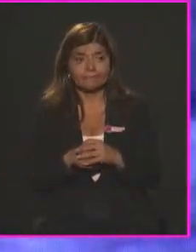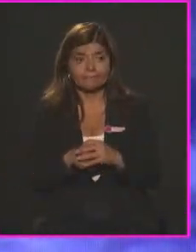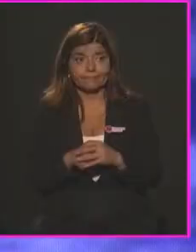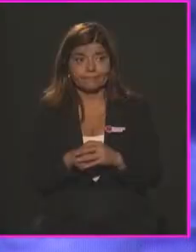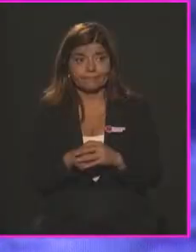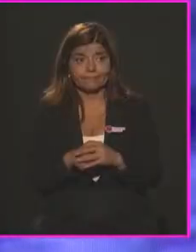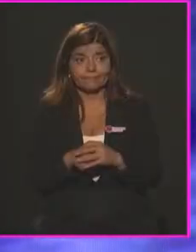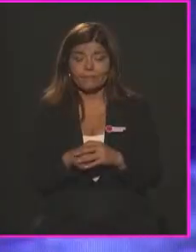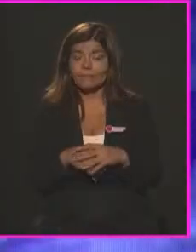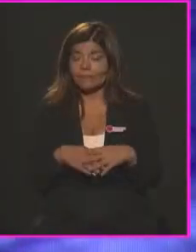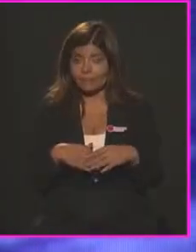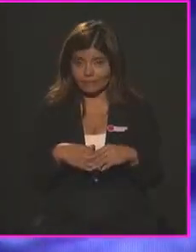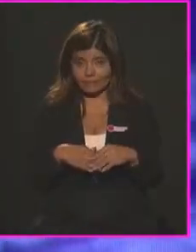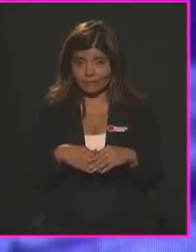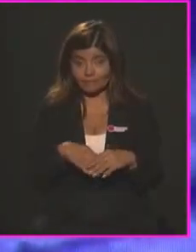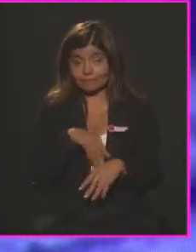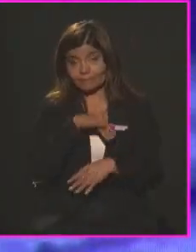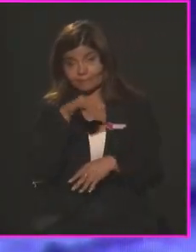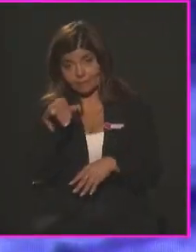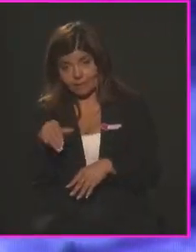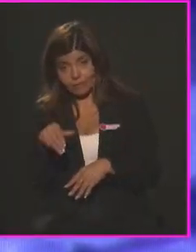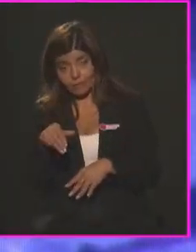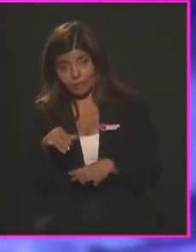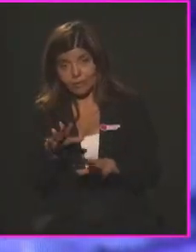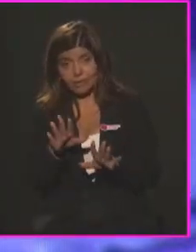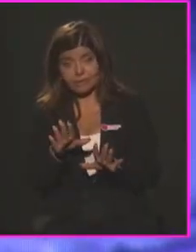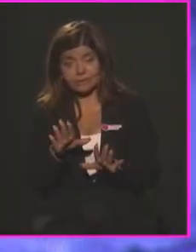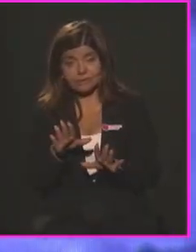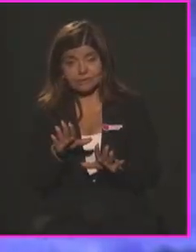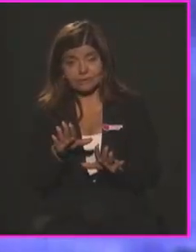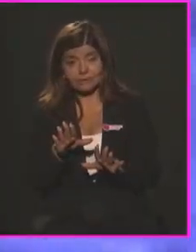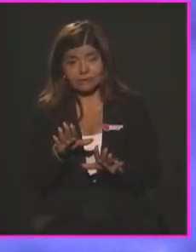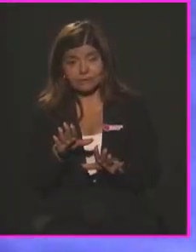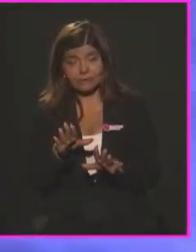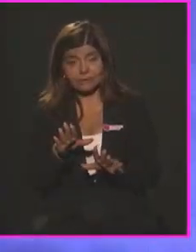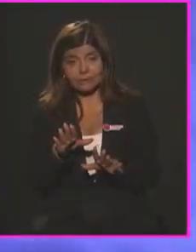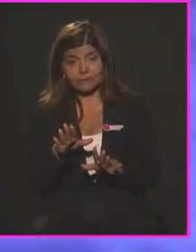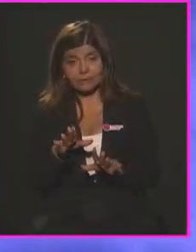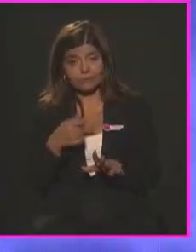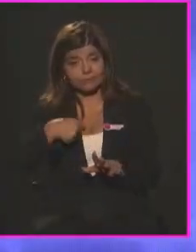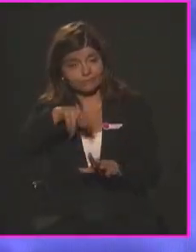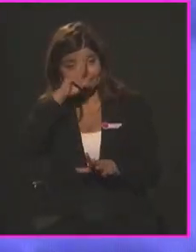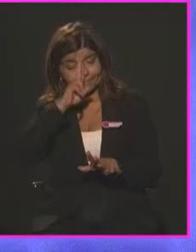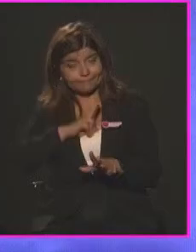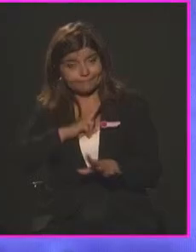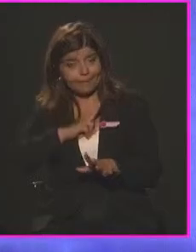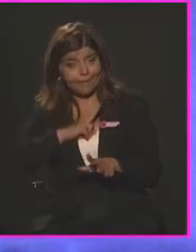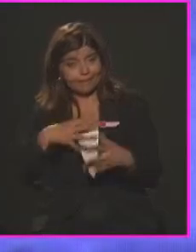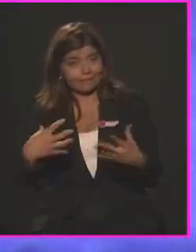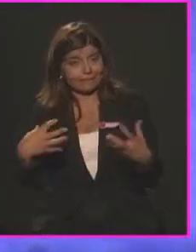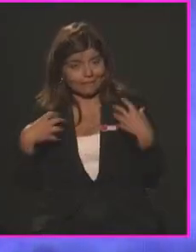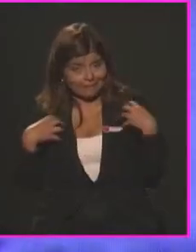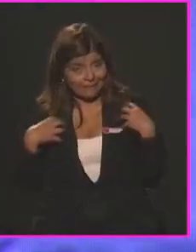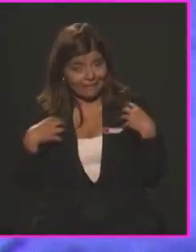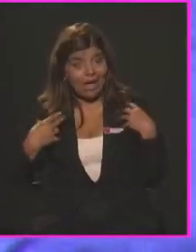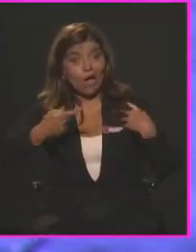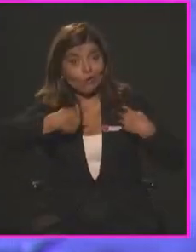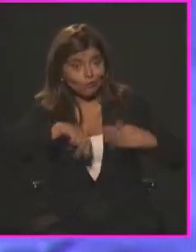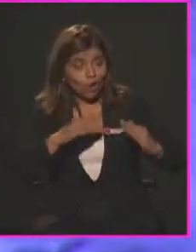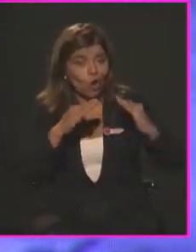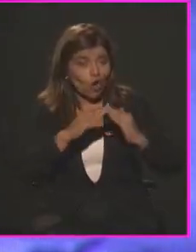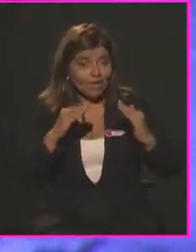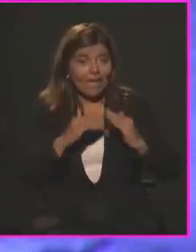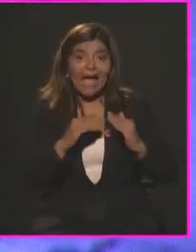And then let's not forget about us, right? We at home are a huge part of the problem. In fact, one of my favorite